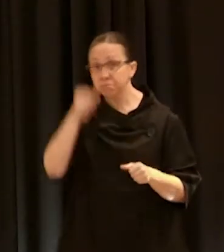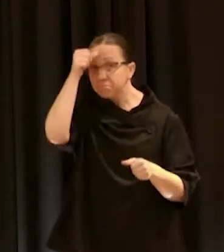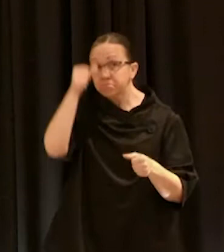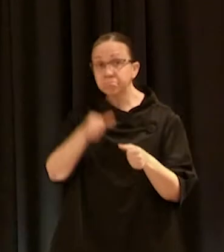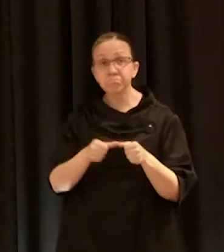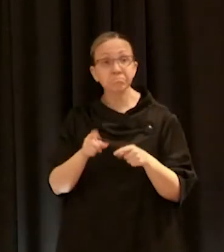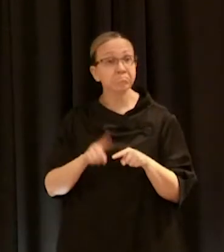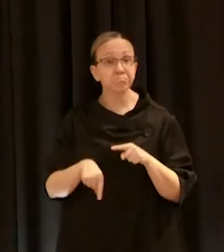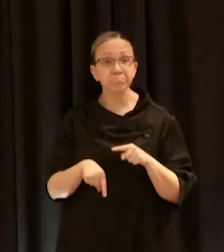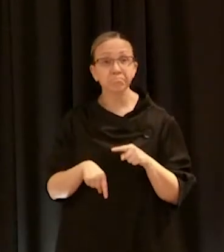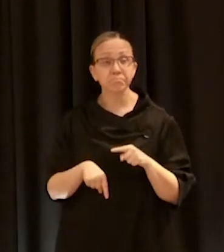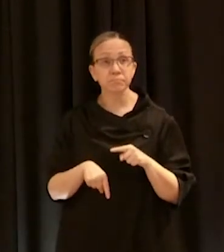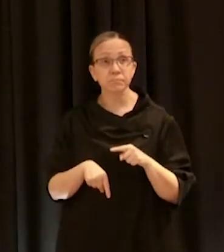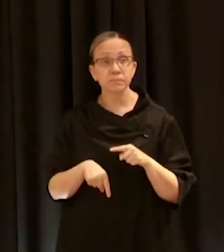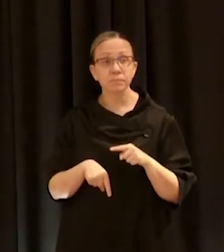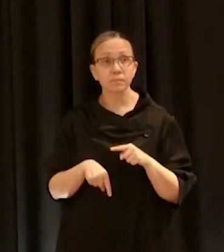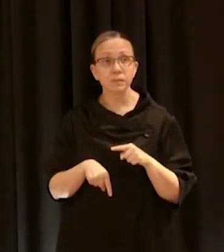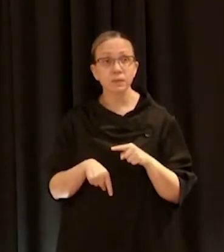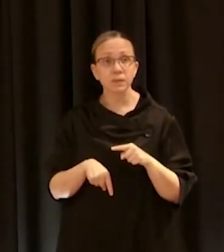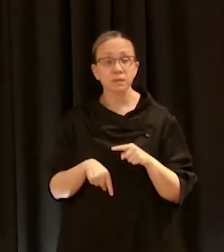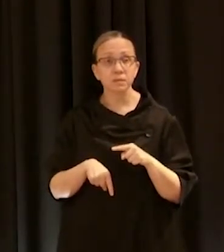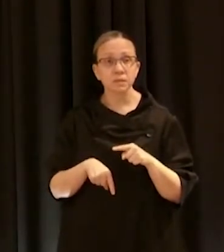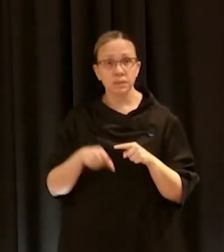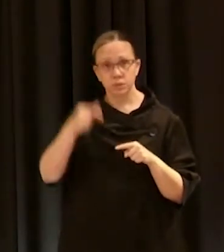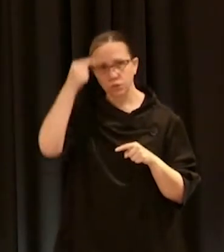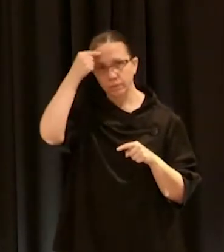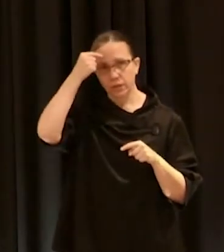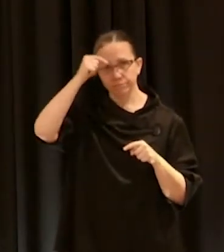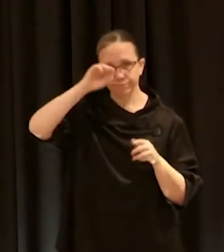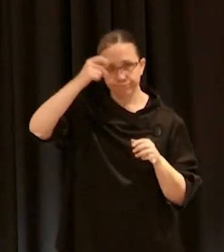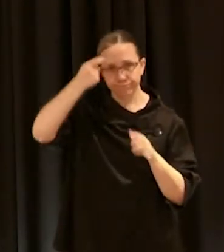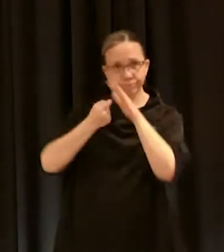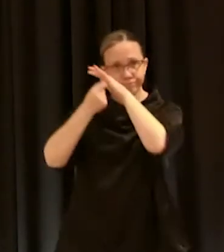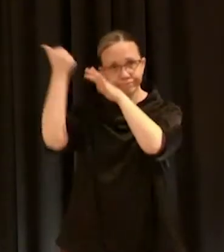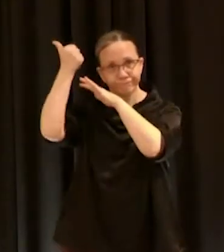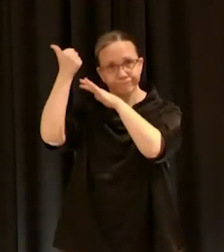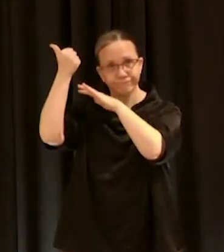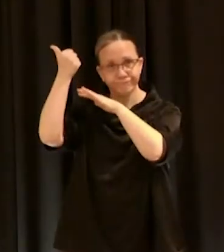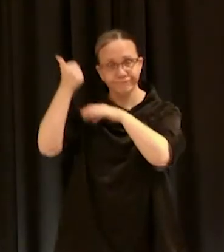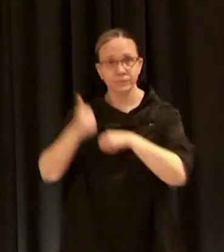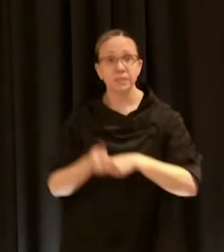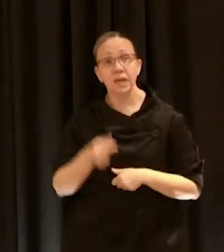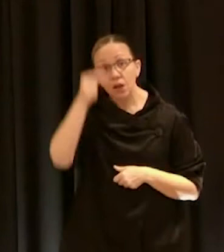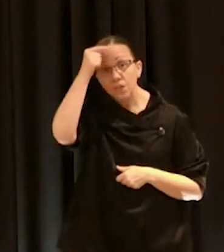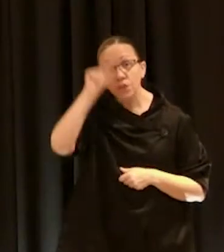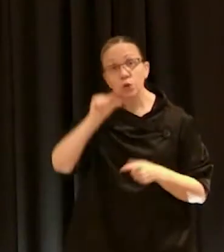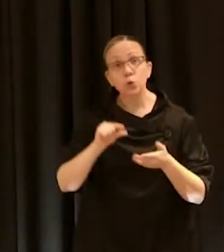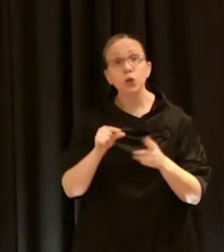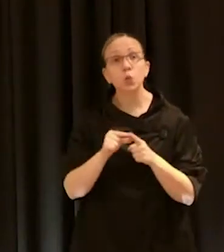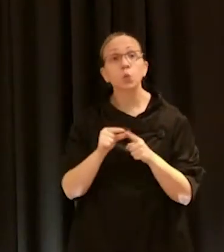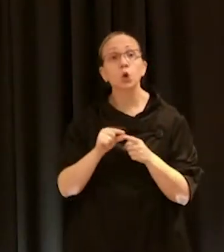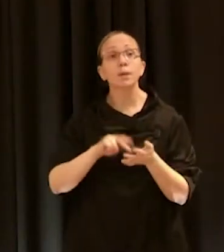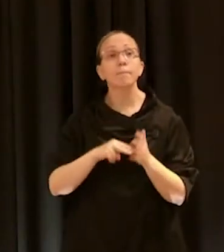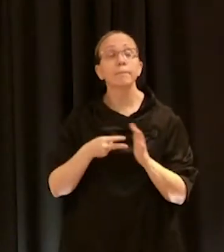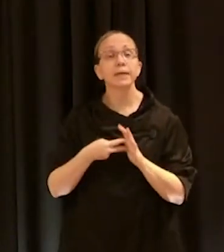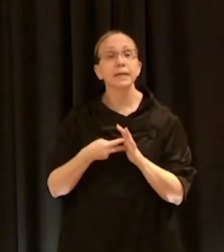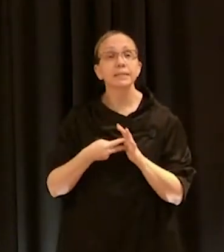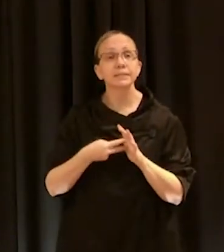remember, to put out of one's mind. The Greek word means to